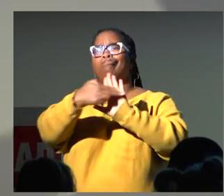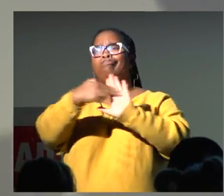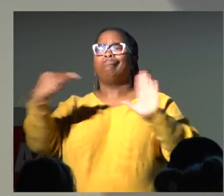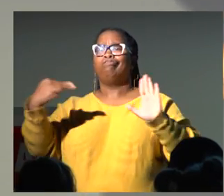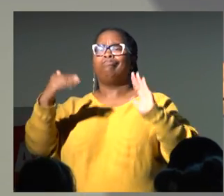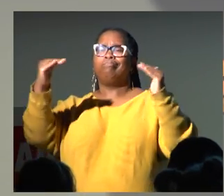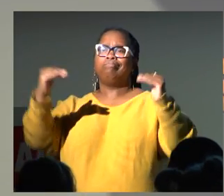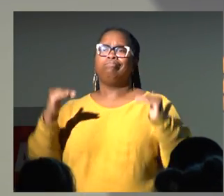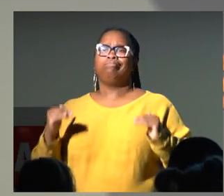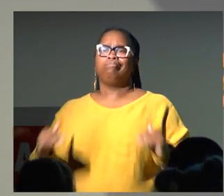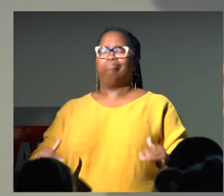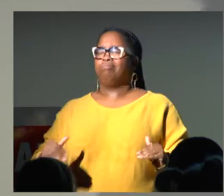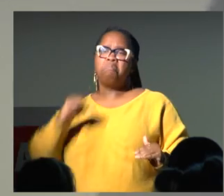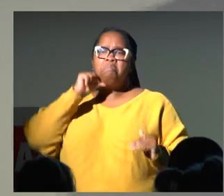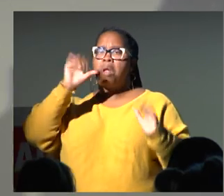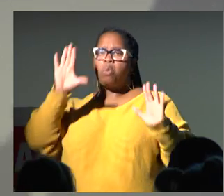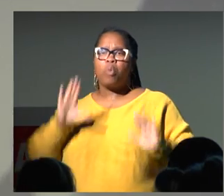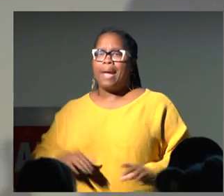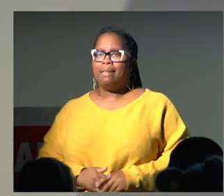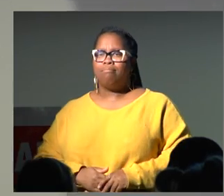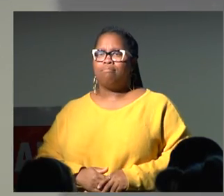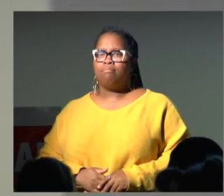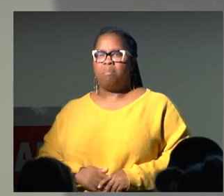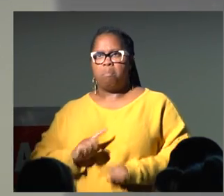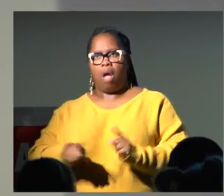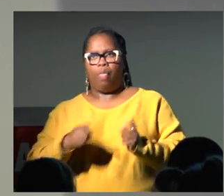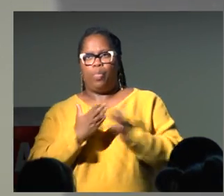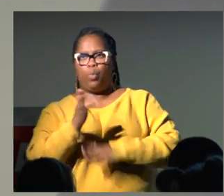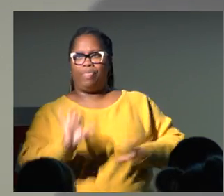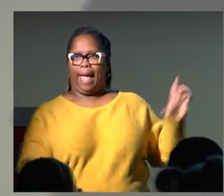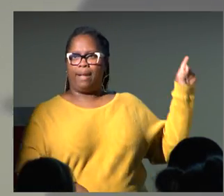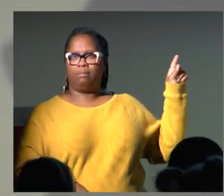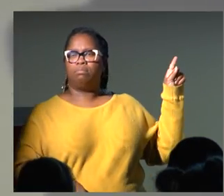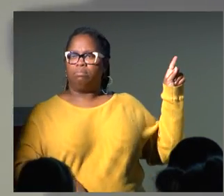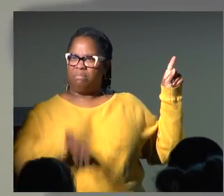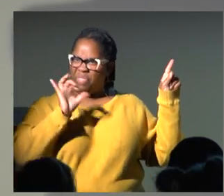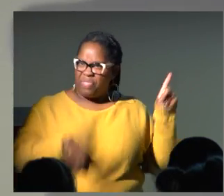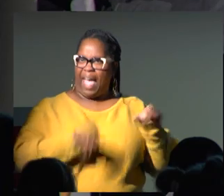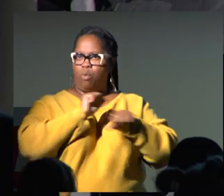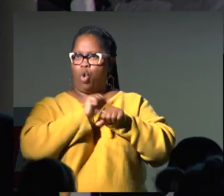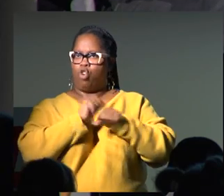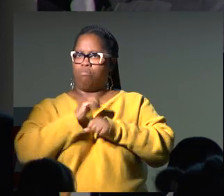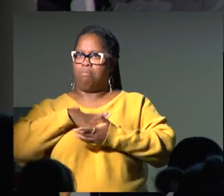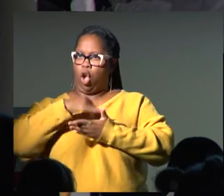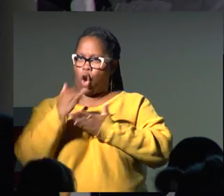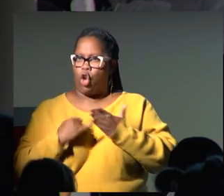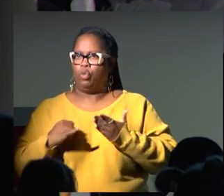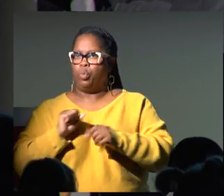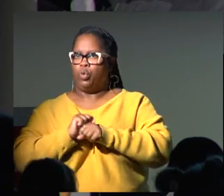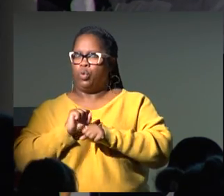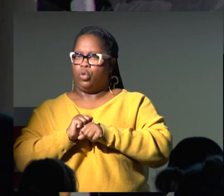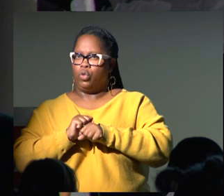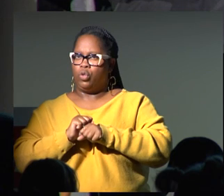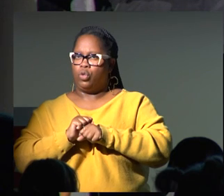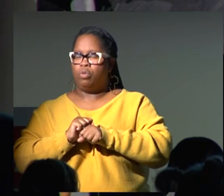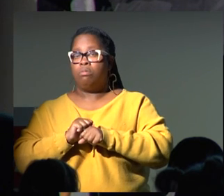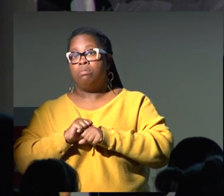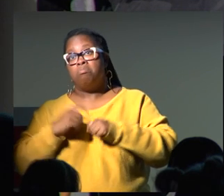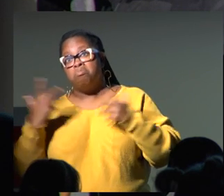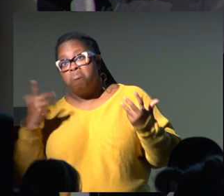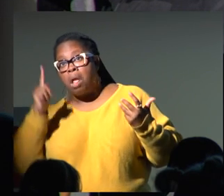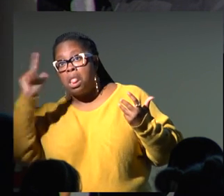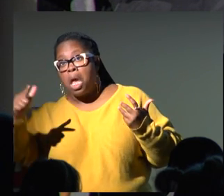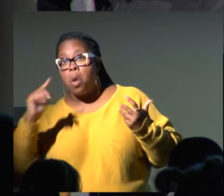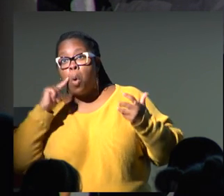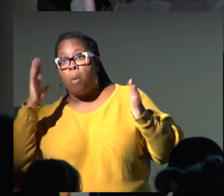less than great, but it's coming through that work. Mm. And then hopefully when people look